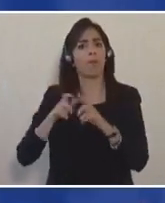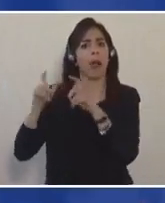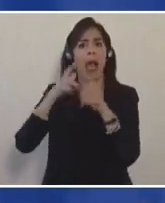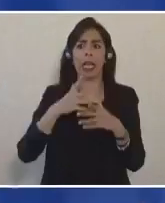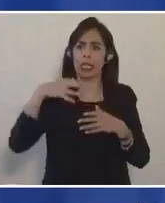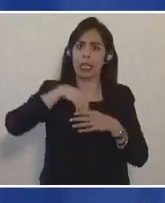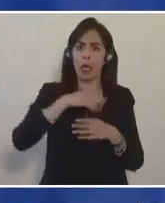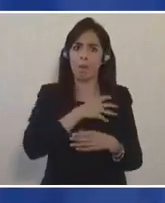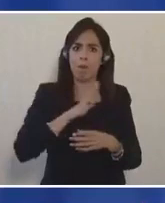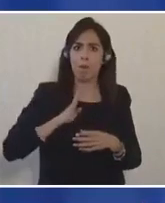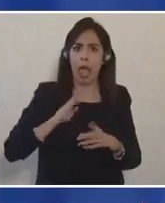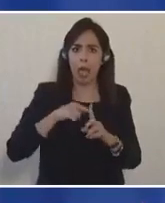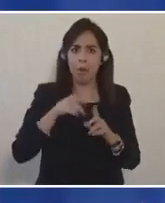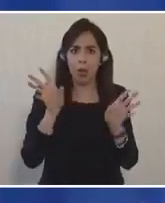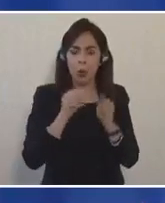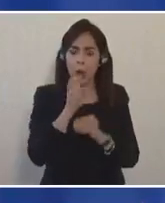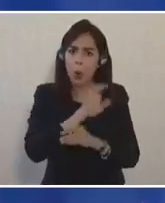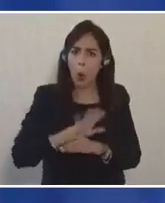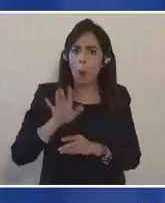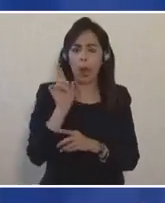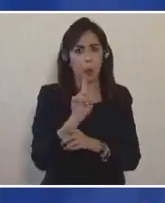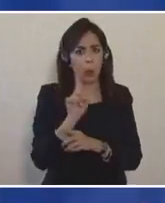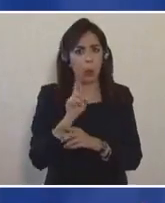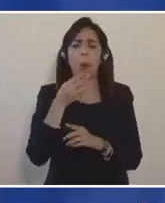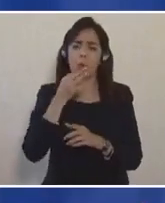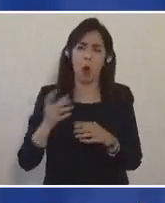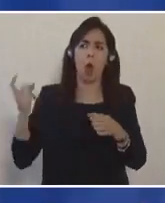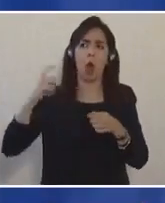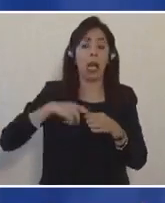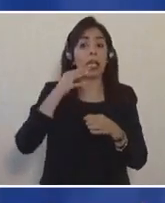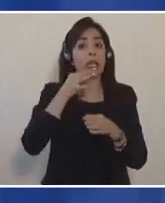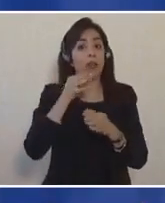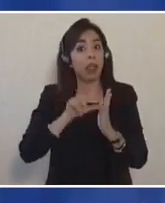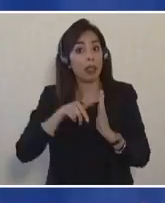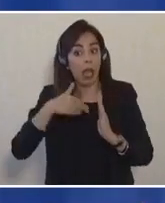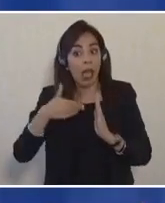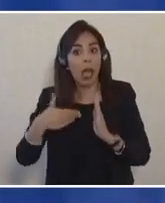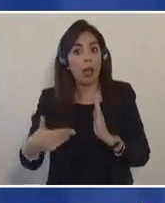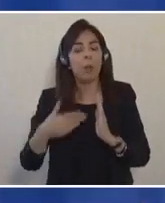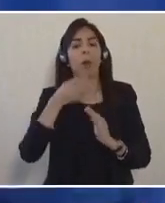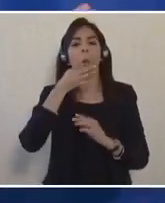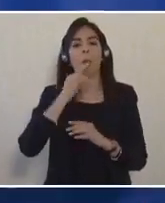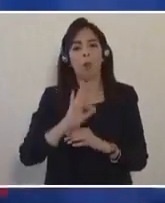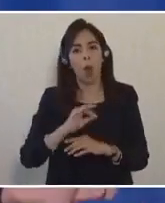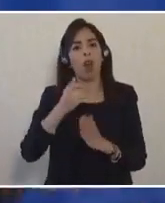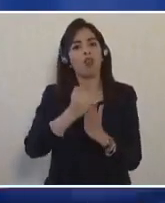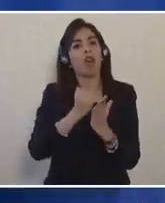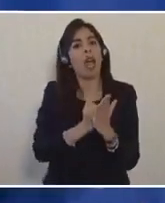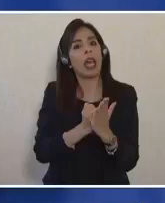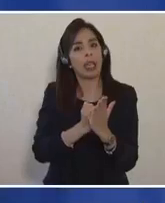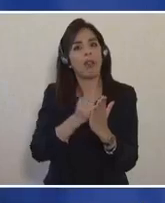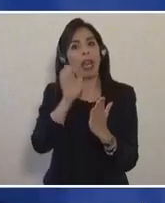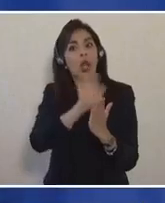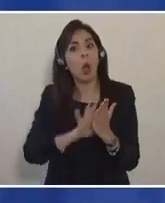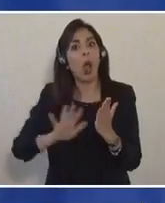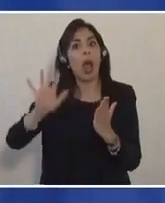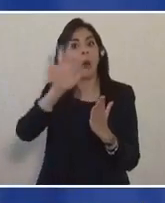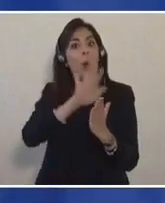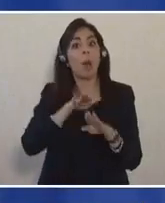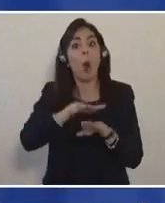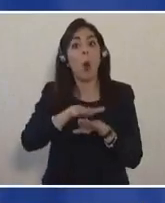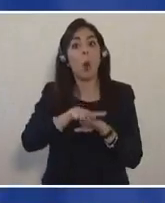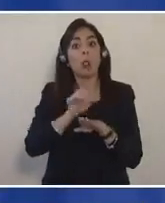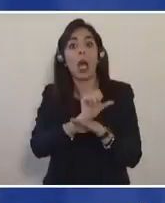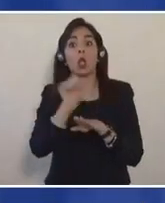only apply the European certificate for the member states, but also for third countries that